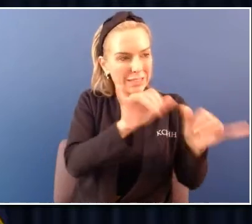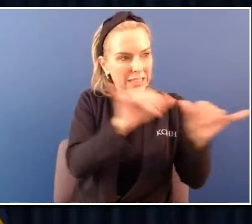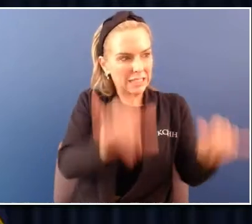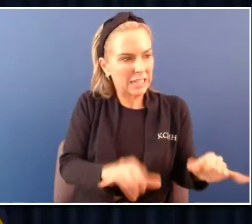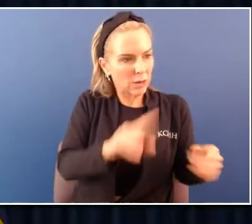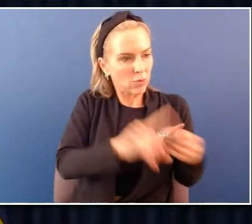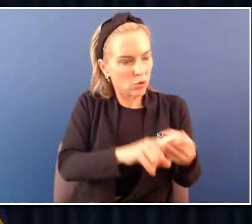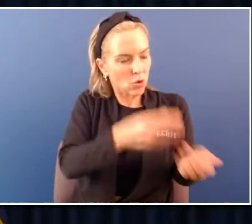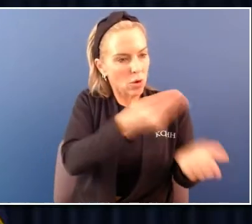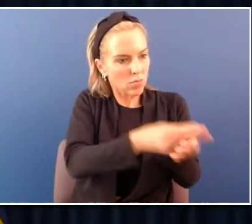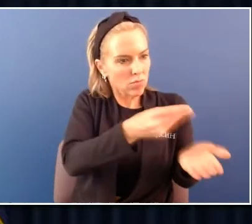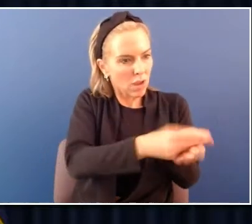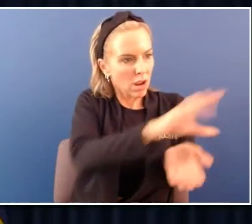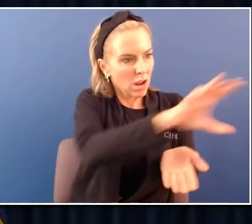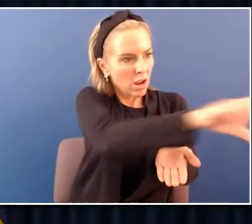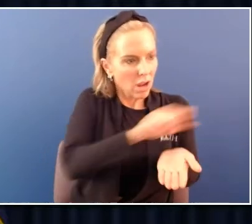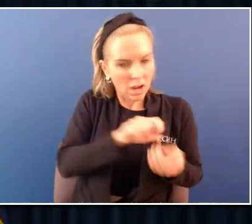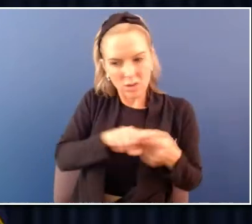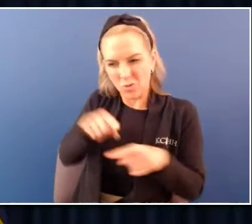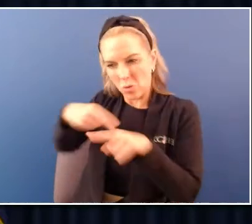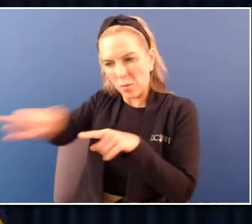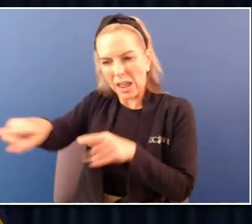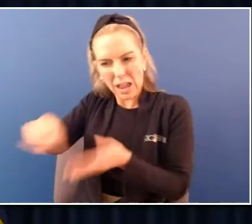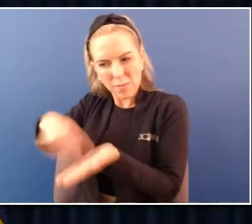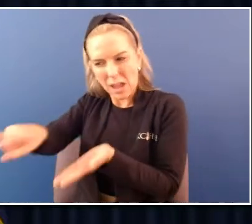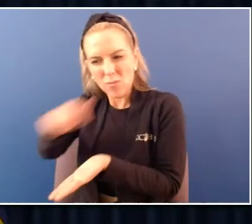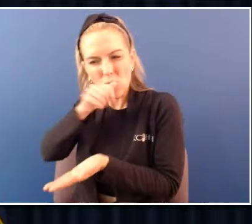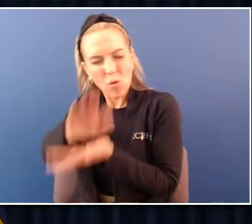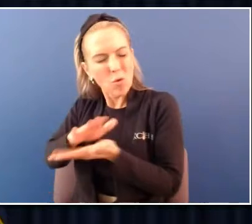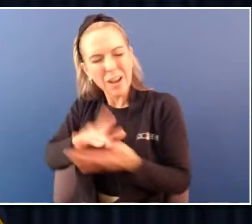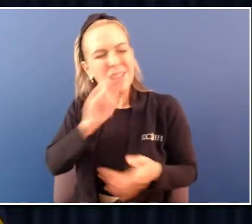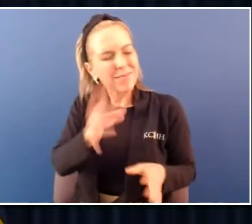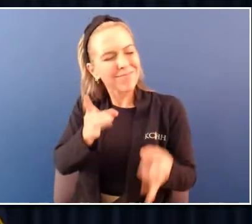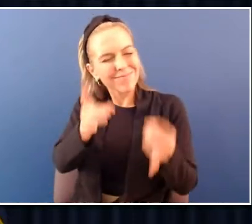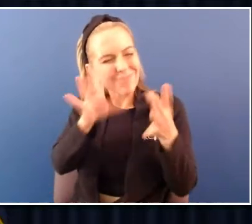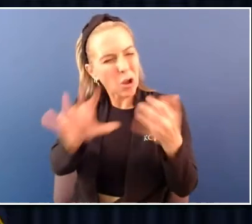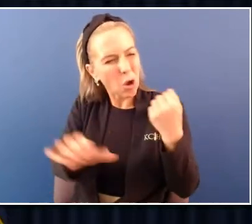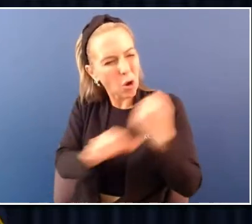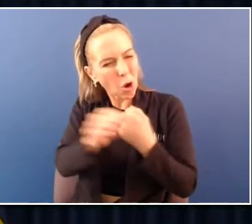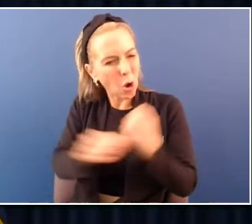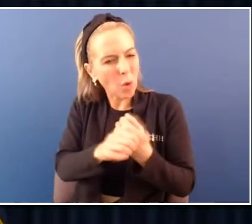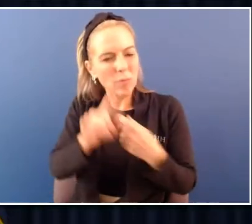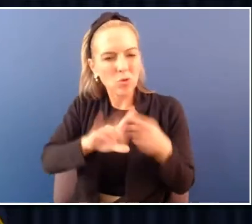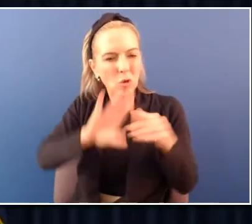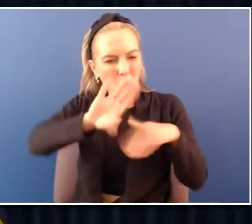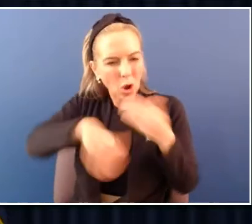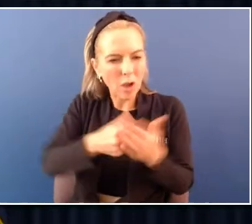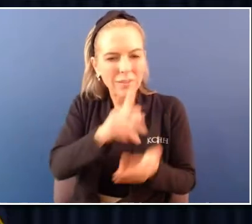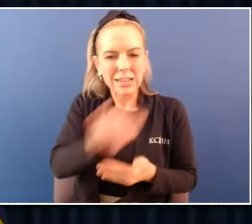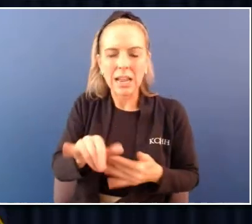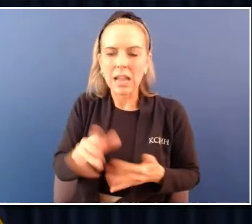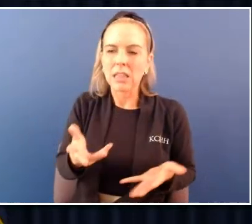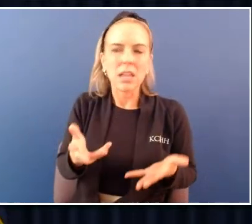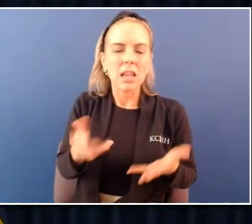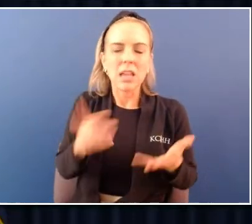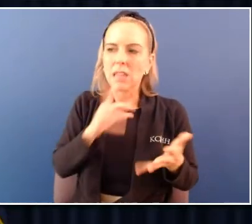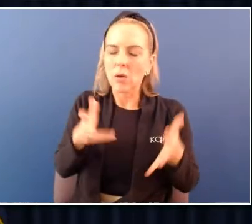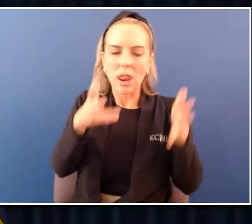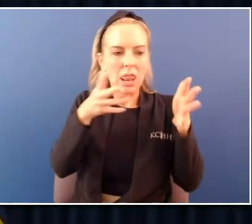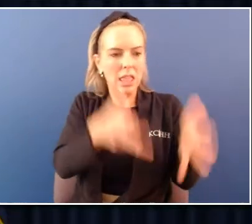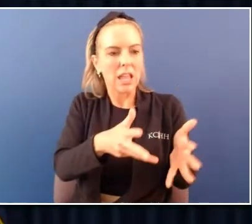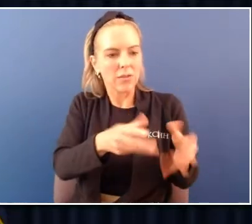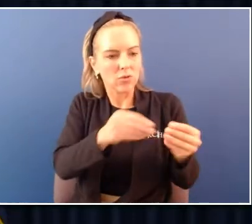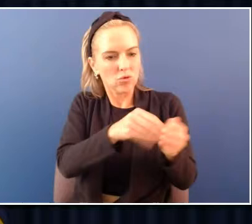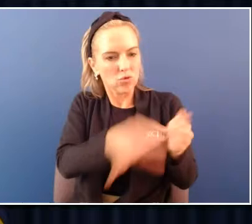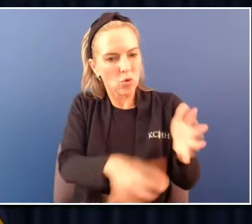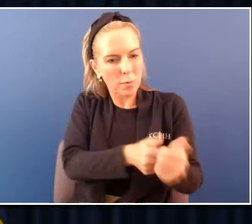be detrimental and harmful to all of Kentucky, and it will leave the vast majority of our students behind. I intend